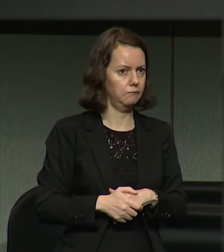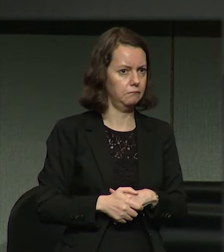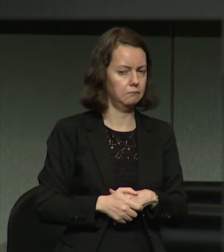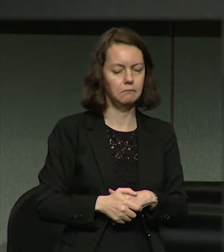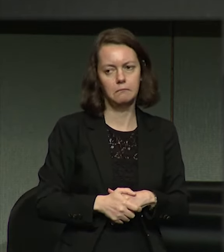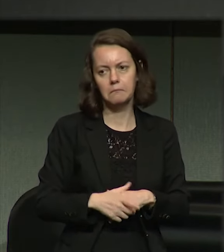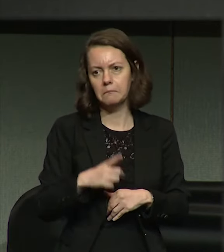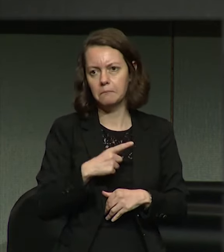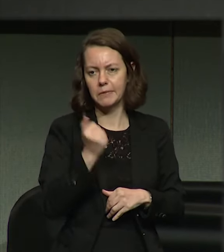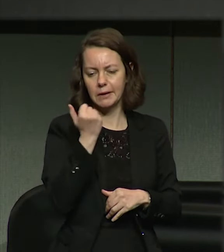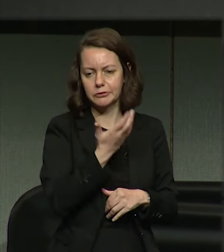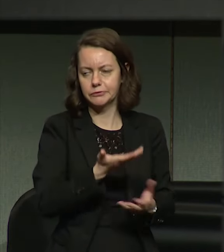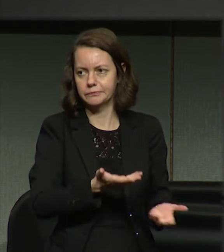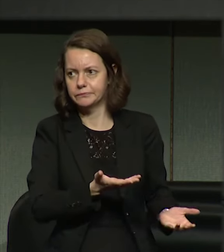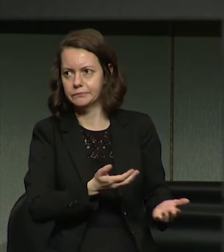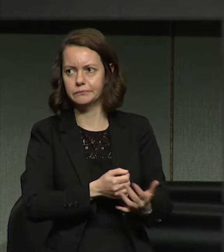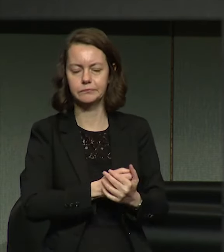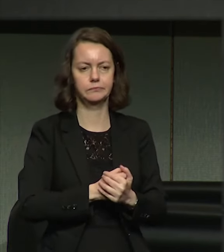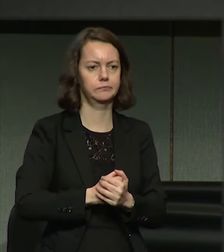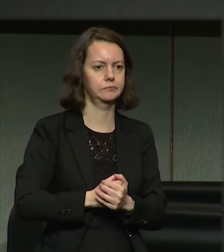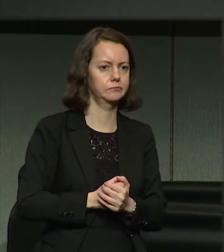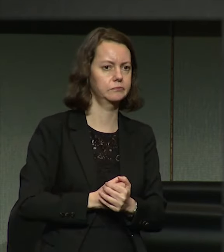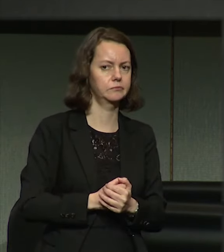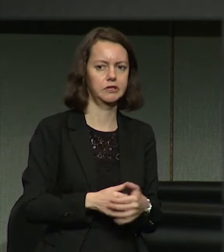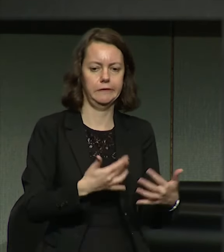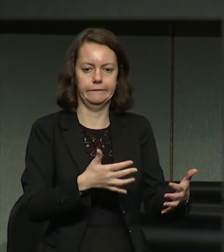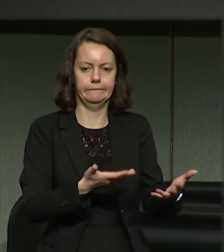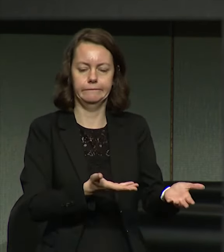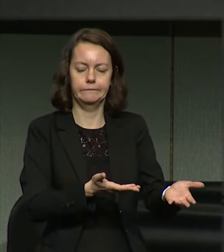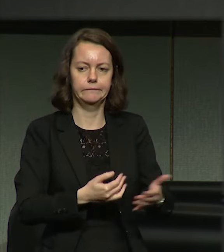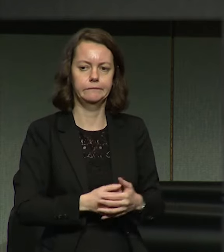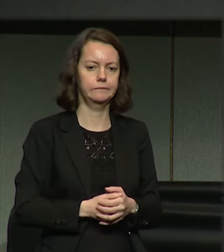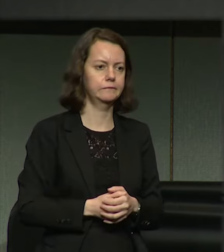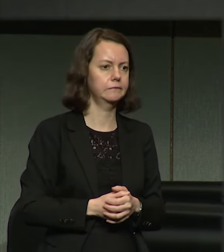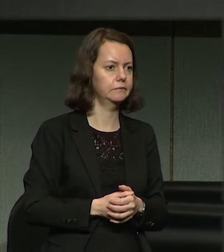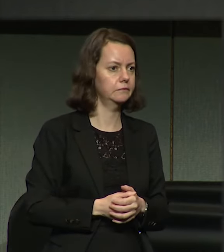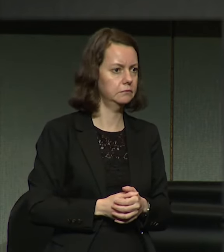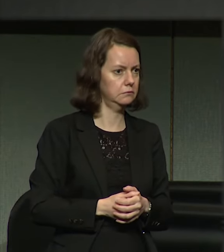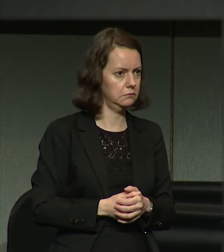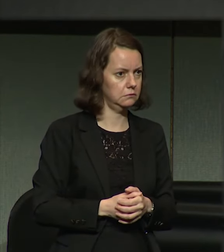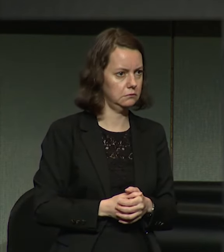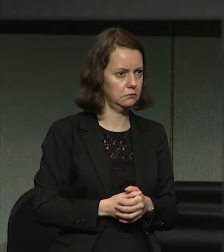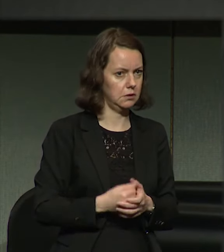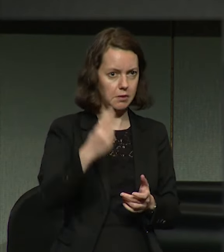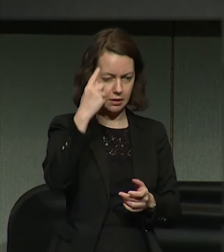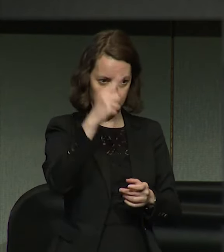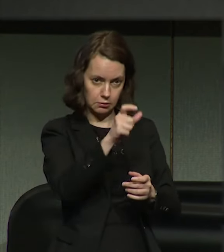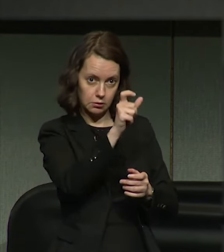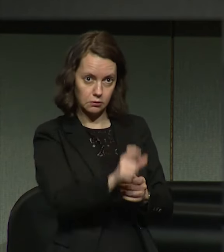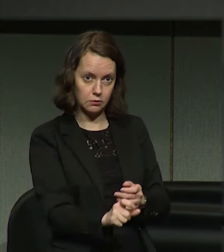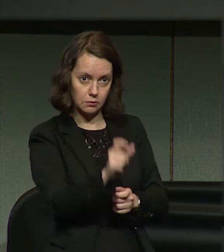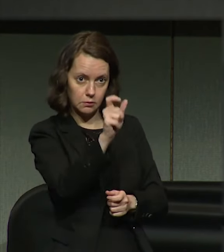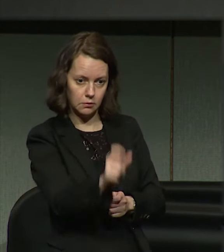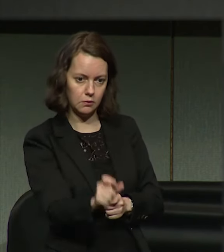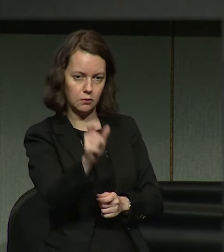being Aboriginal would see us just leave kids in that circumstance. Whereas if we connect with that child's humanity,